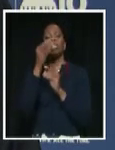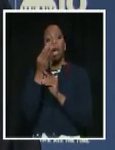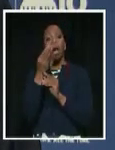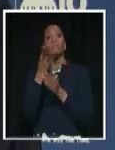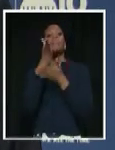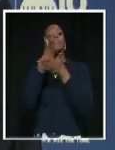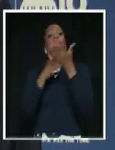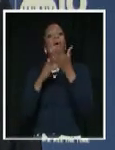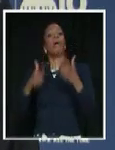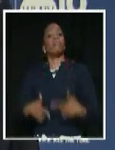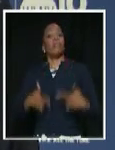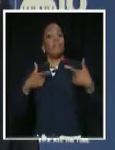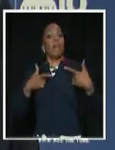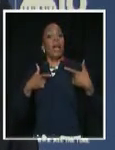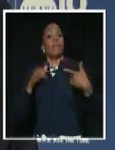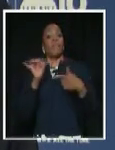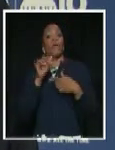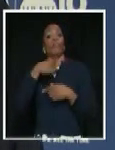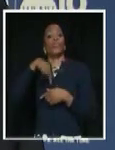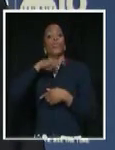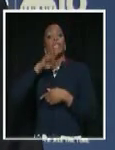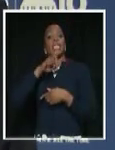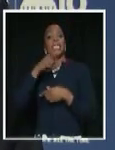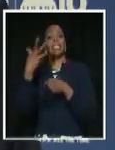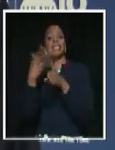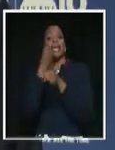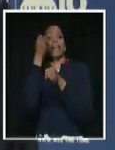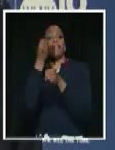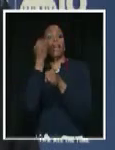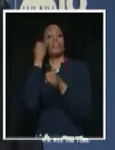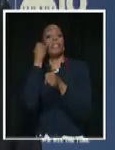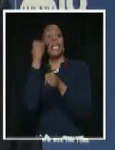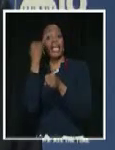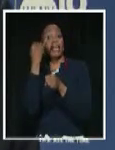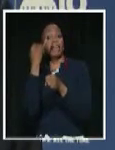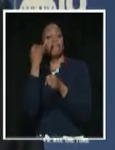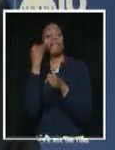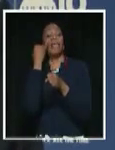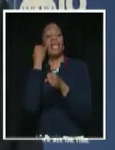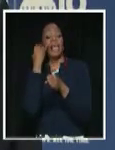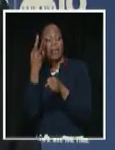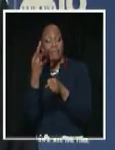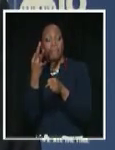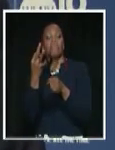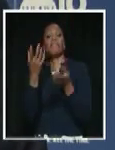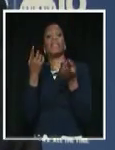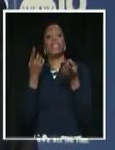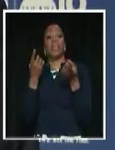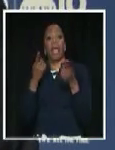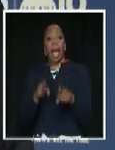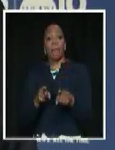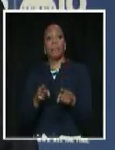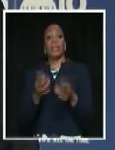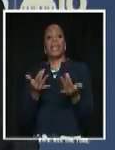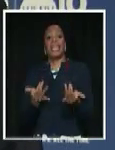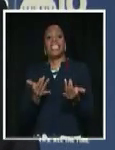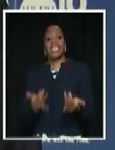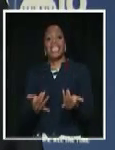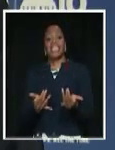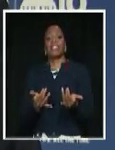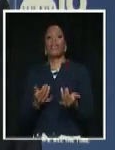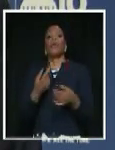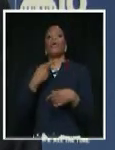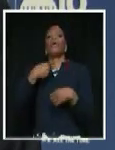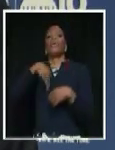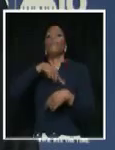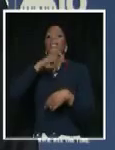life, and we have to take advantage of the fact that if it's going to exist, like it or not, if it's going to exist, let's make the most of it for the people